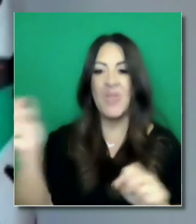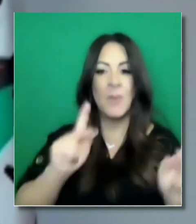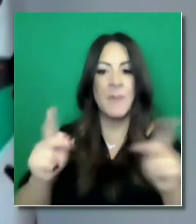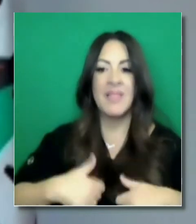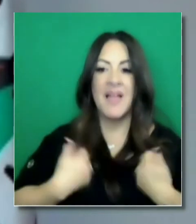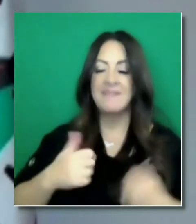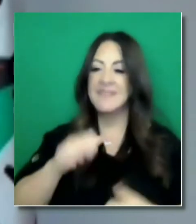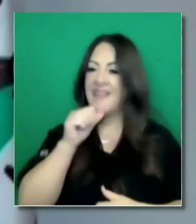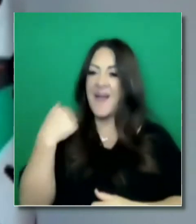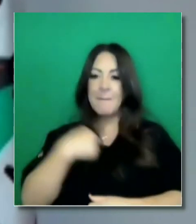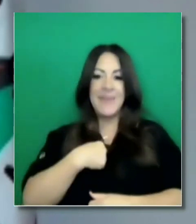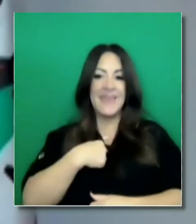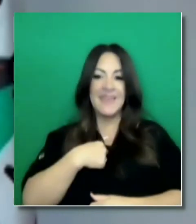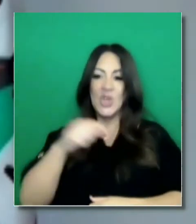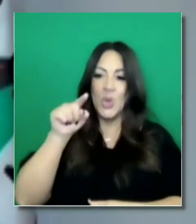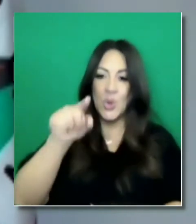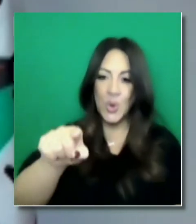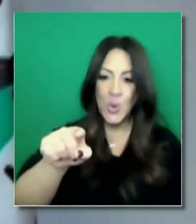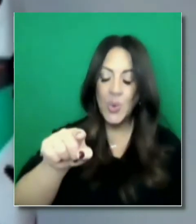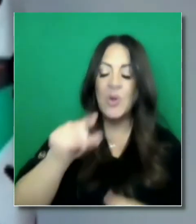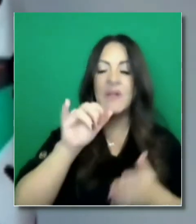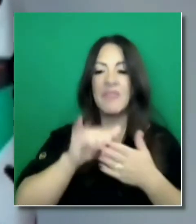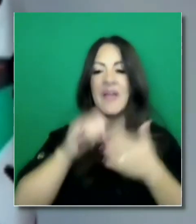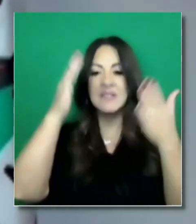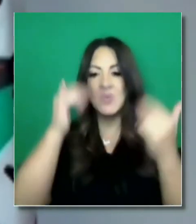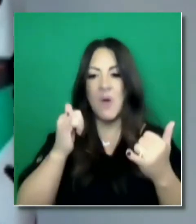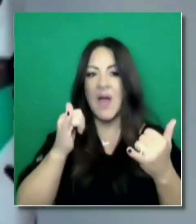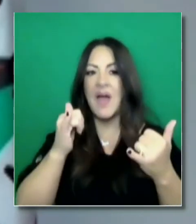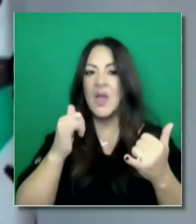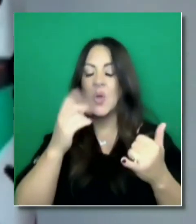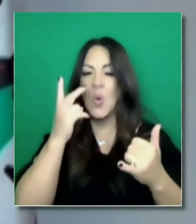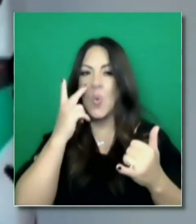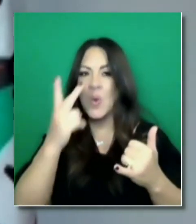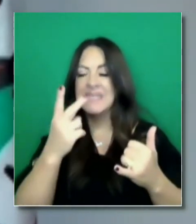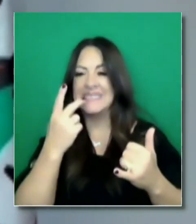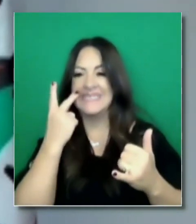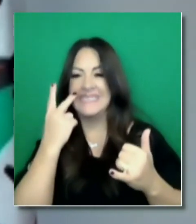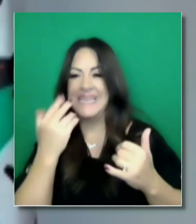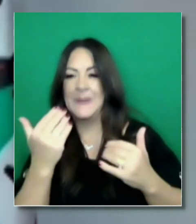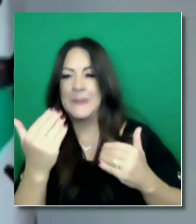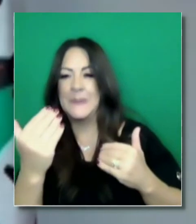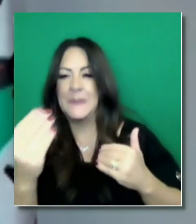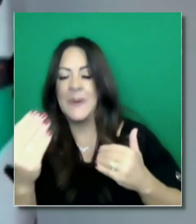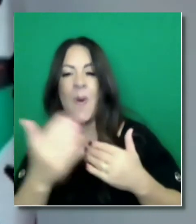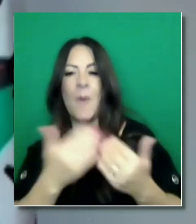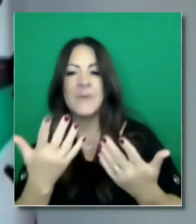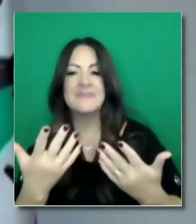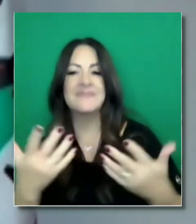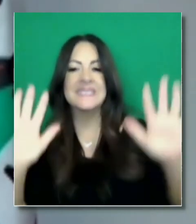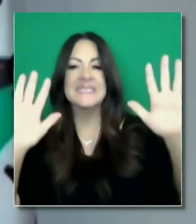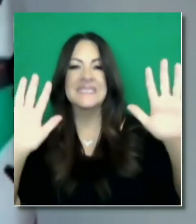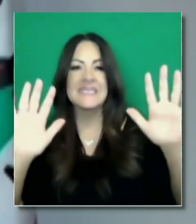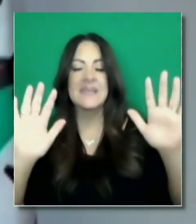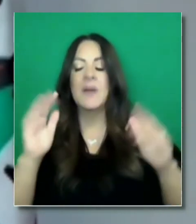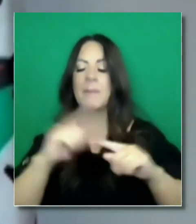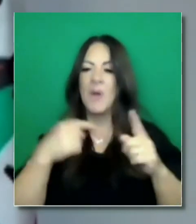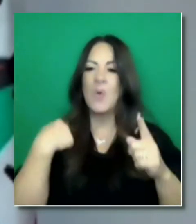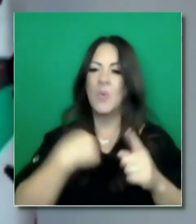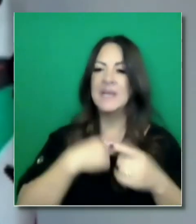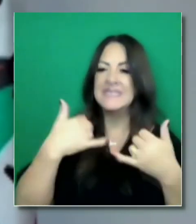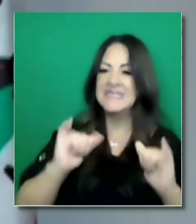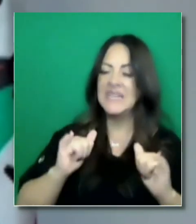communities at large. So I think that's what we see on the horizon. It isn't already set in stone. We actually have some decisions to make